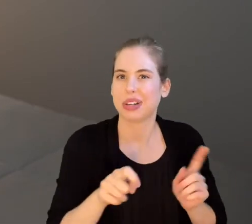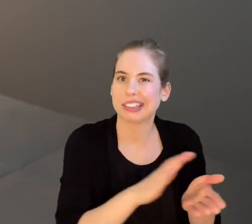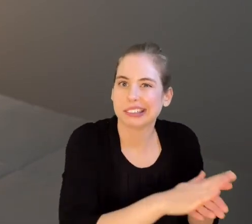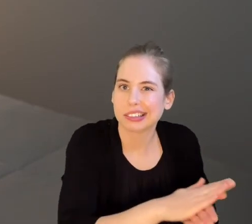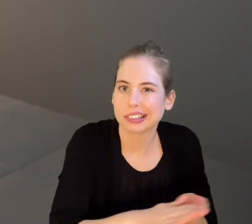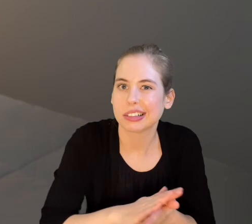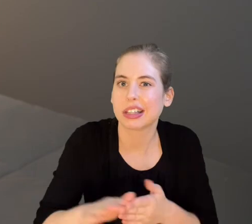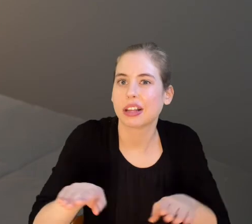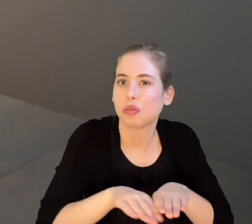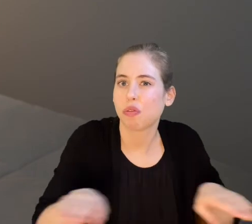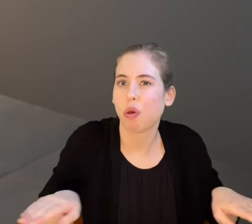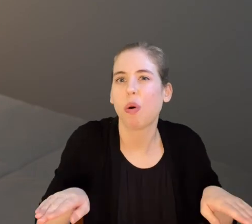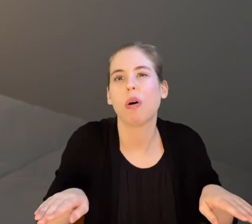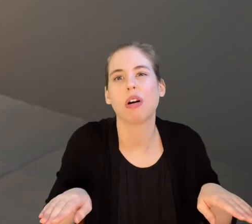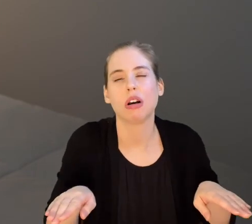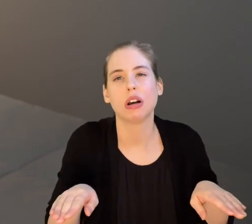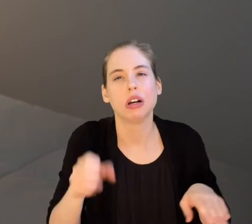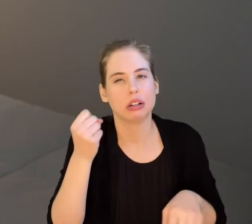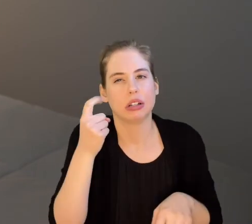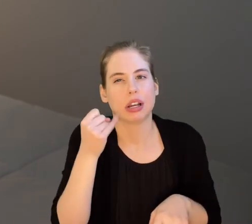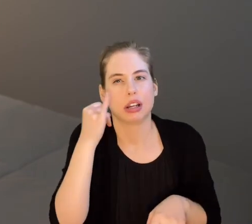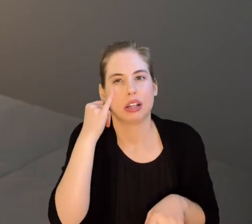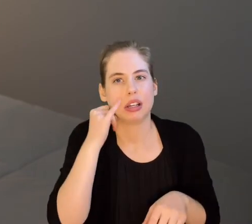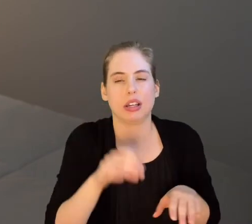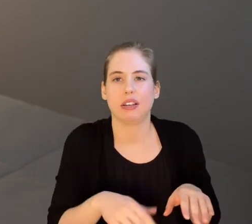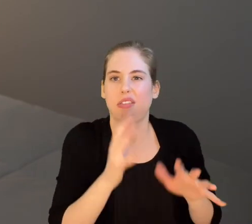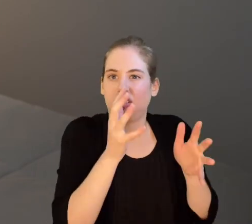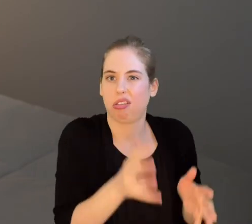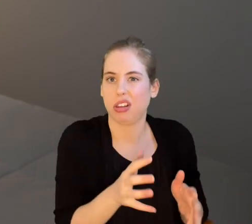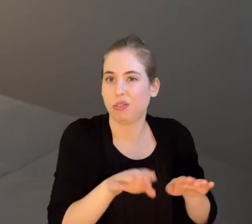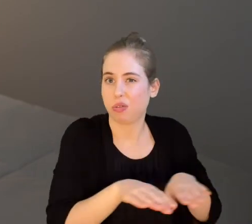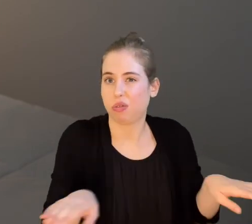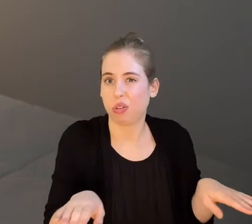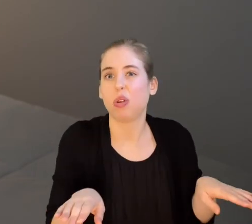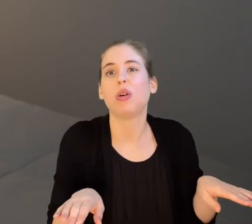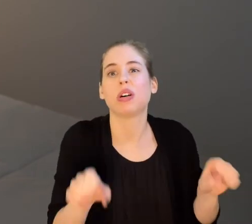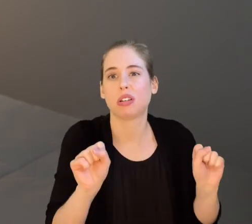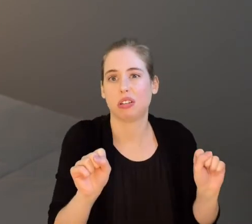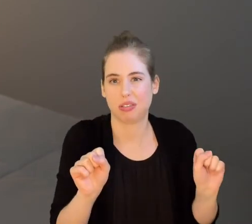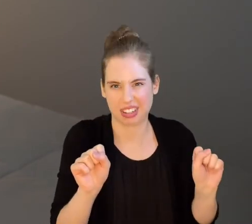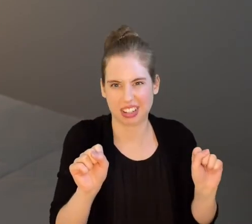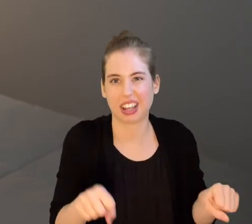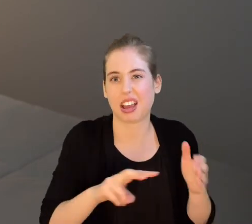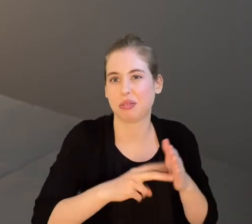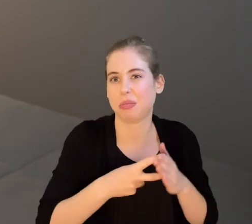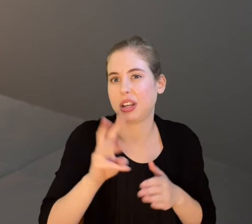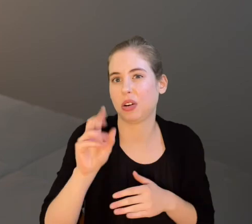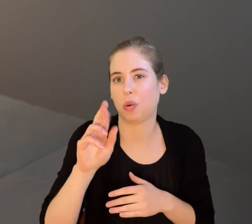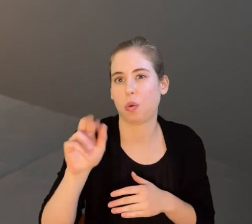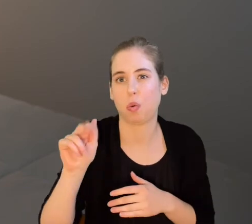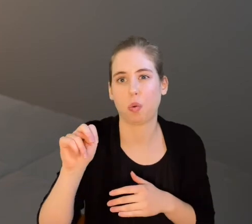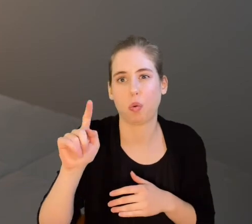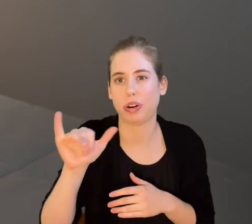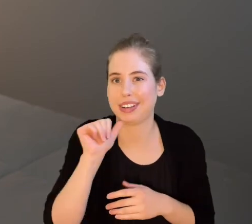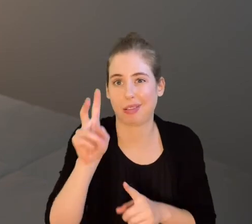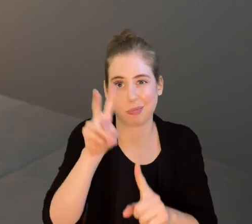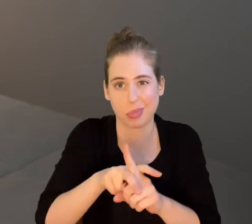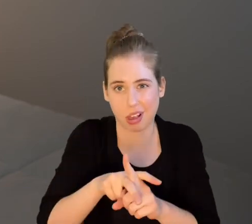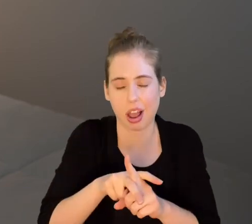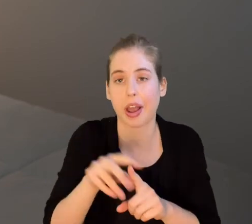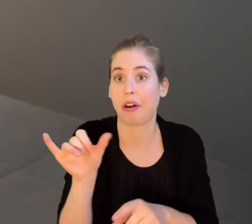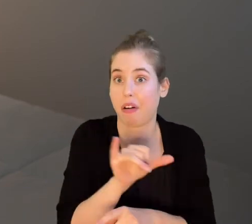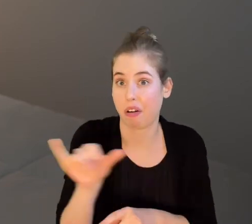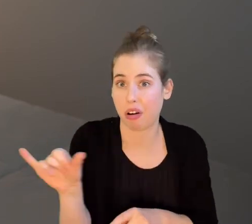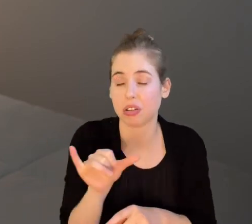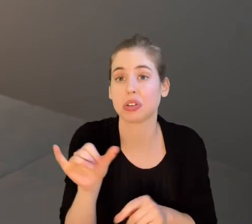the warranty, can result in mould and mildew. It also increases the likeliness of insects and dust mites. Okay, so